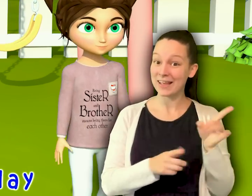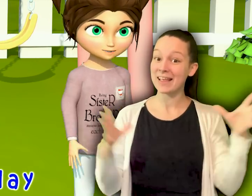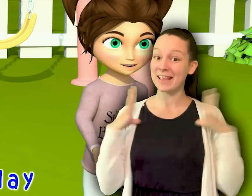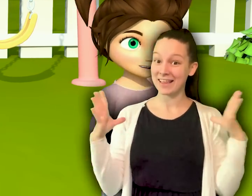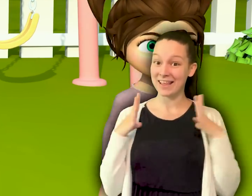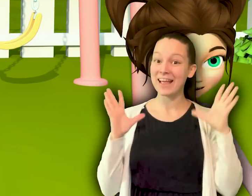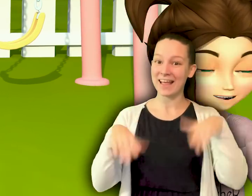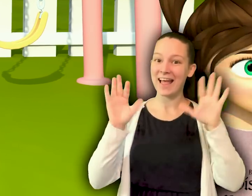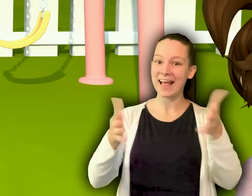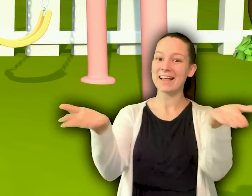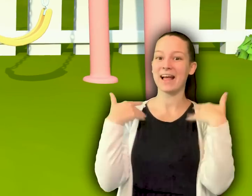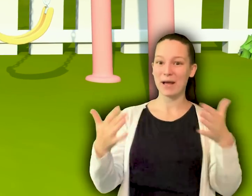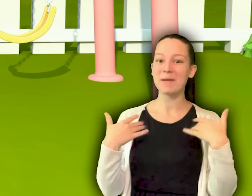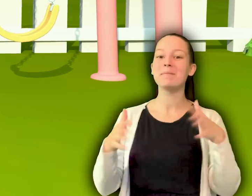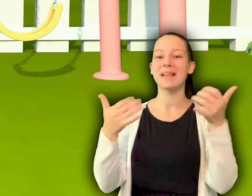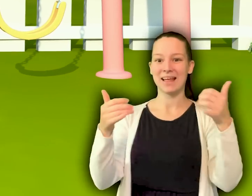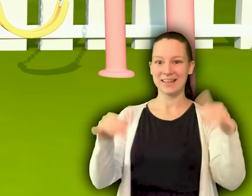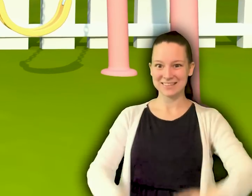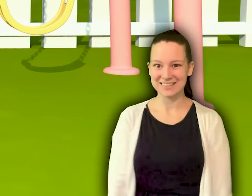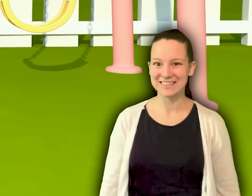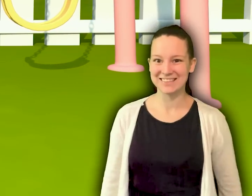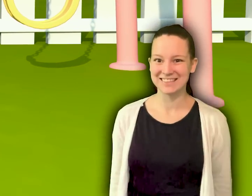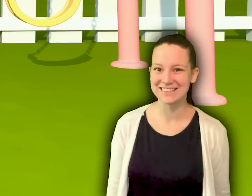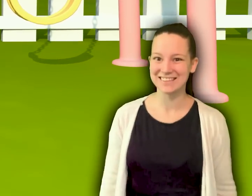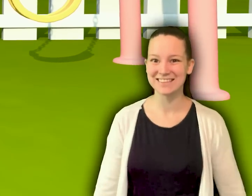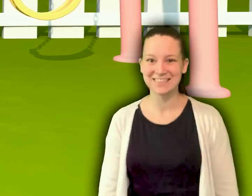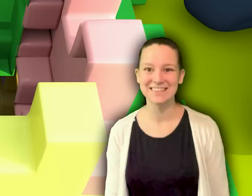holiday hey hey come and